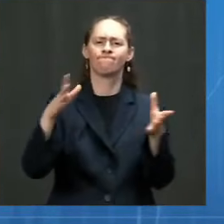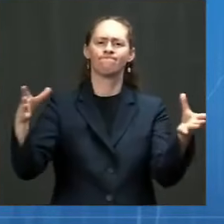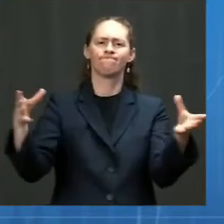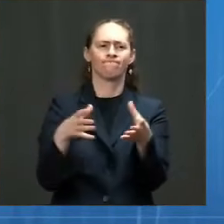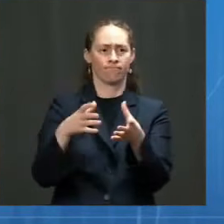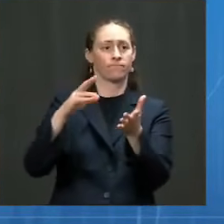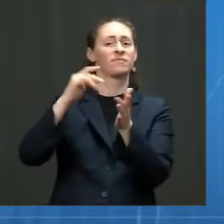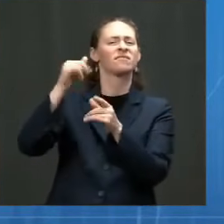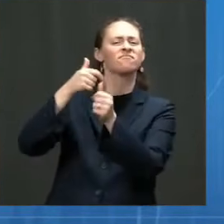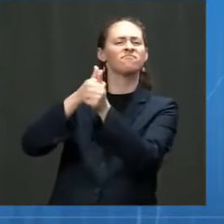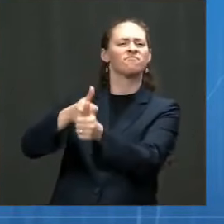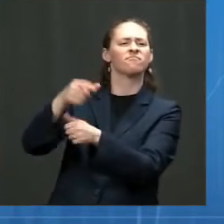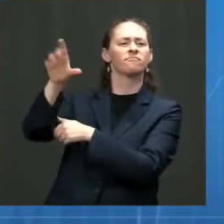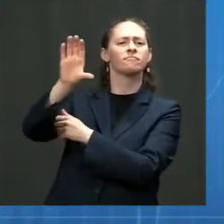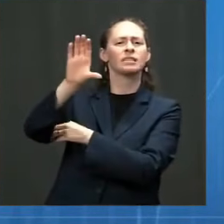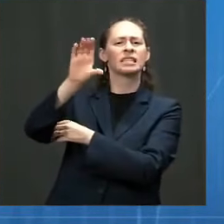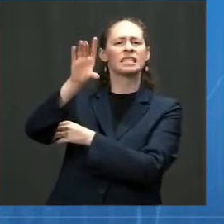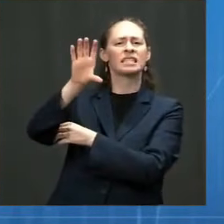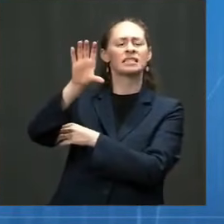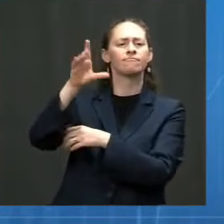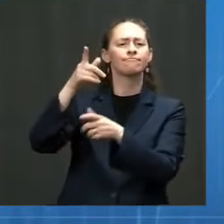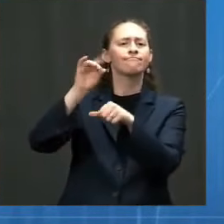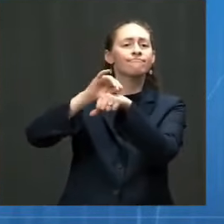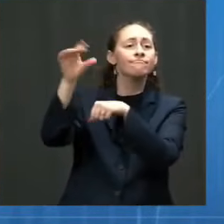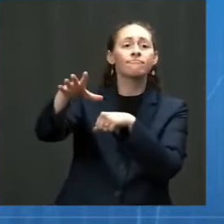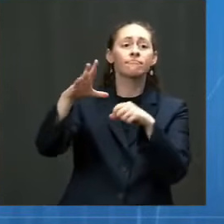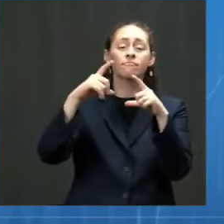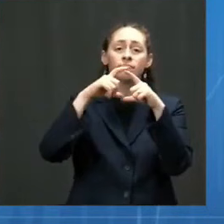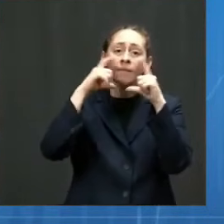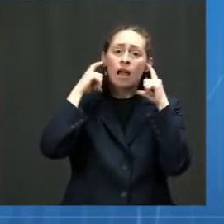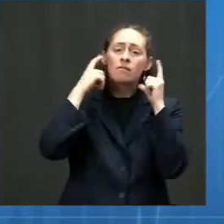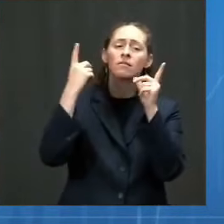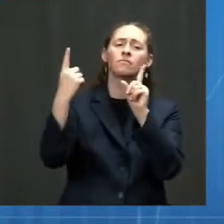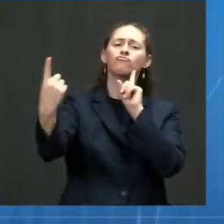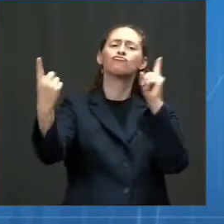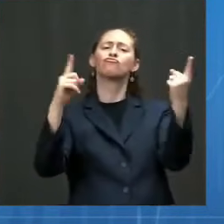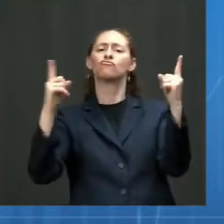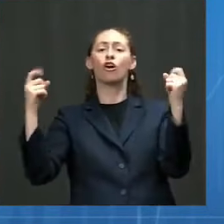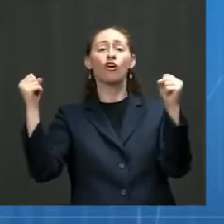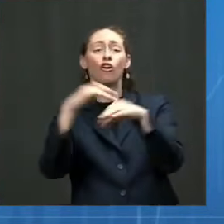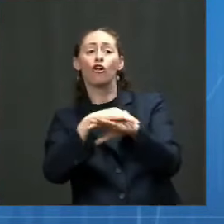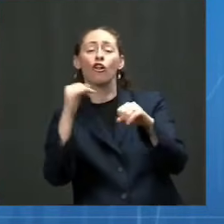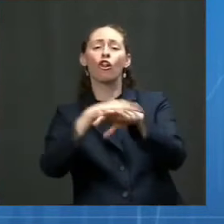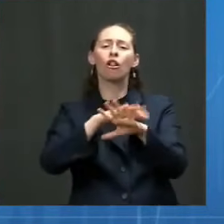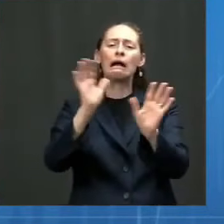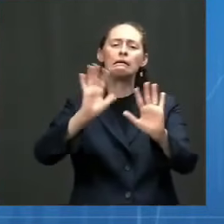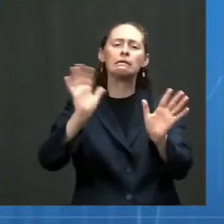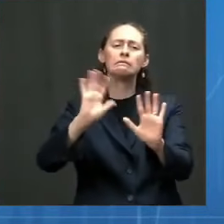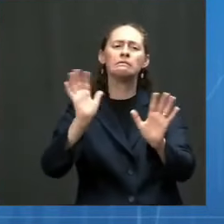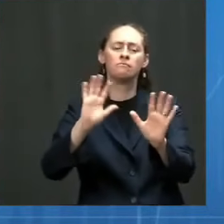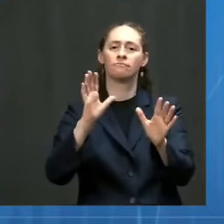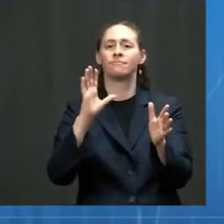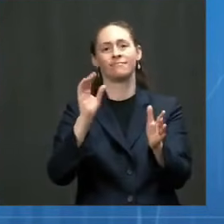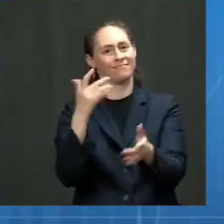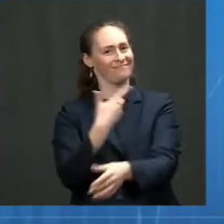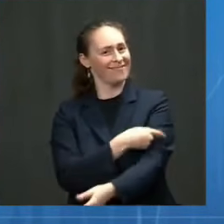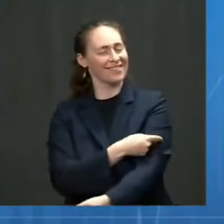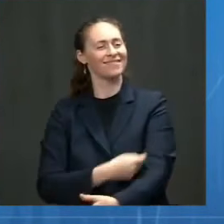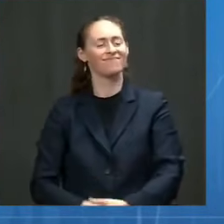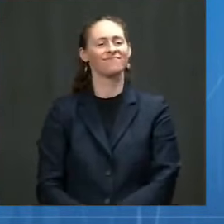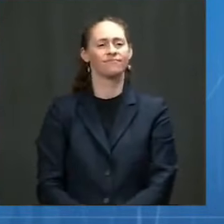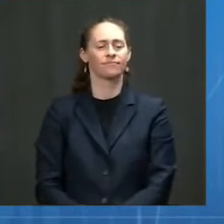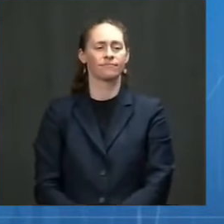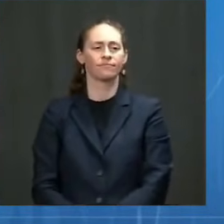masking, regarding avoiding situations, crowded situations where you can have the increased capability